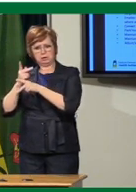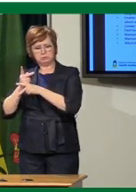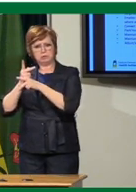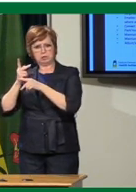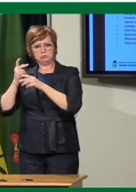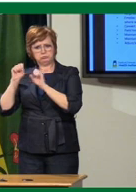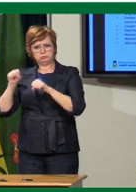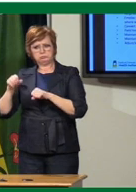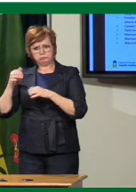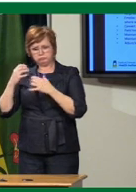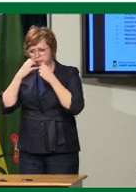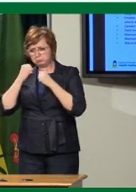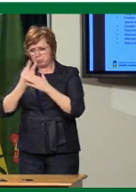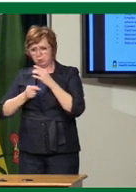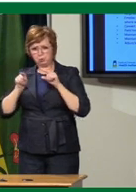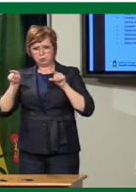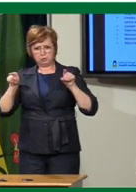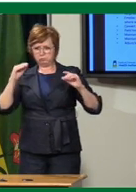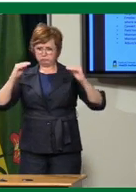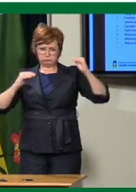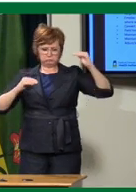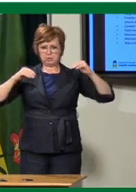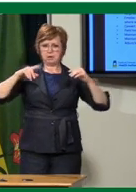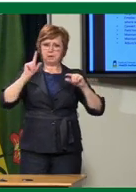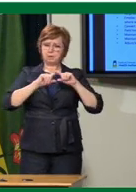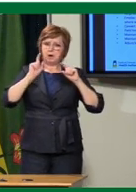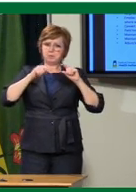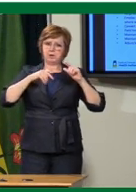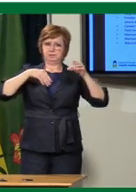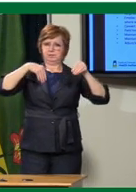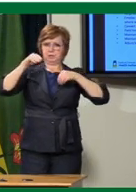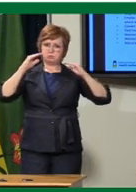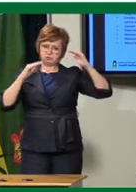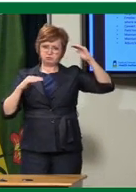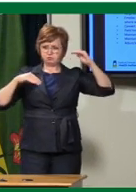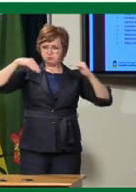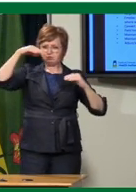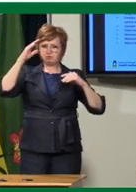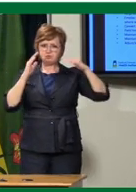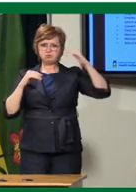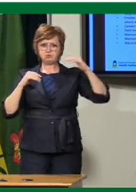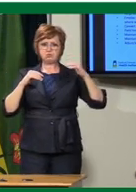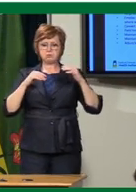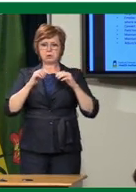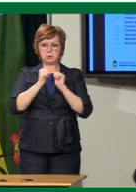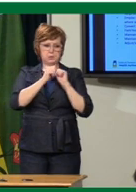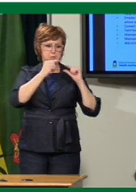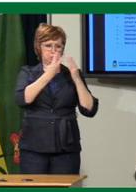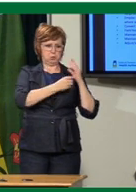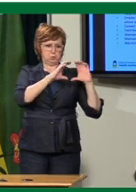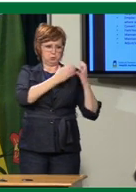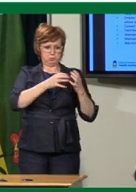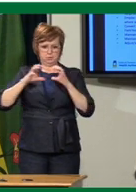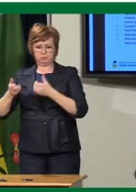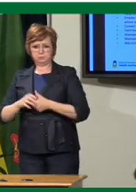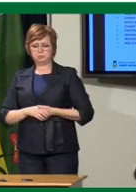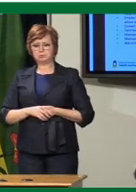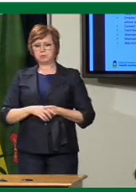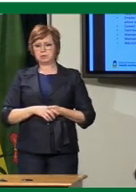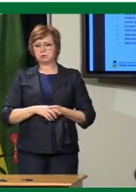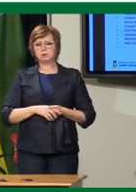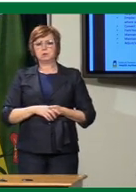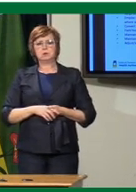acute capacity through the use of surge spaces in our existing facilities, as well as the creation of a